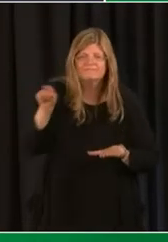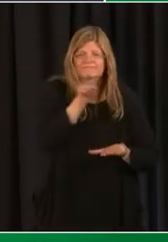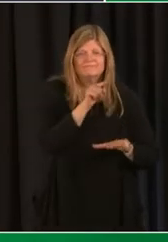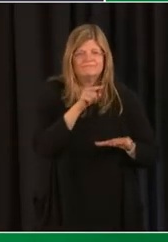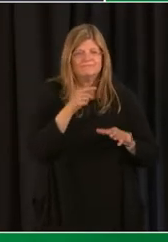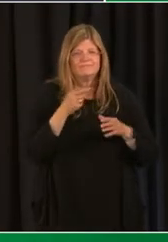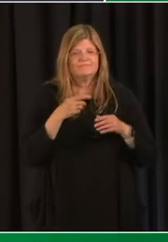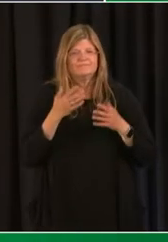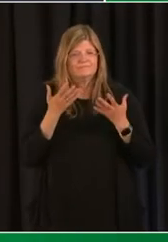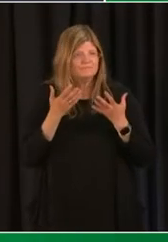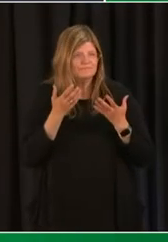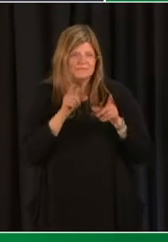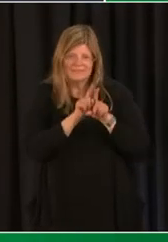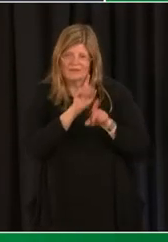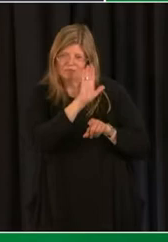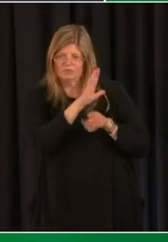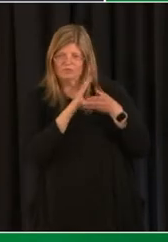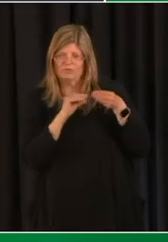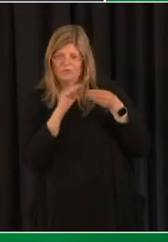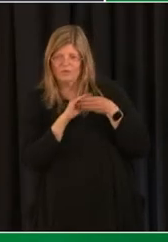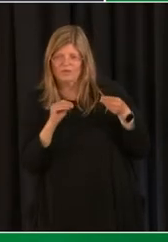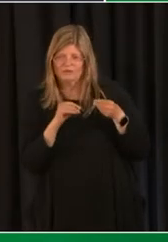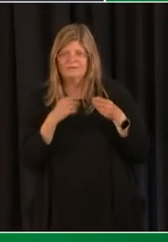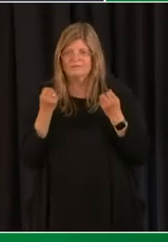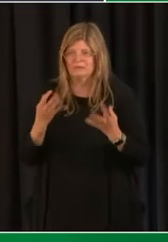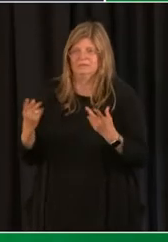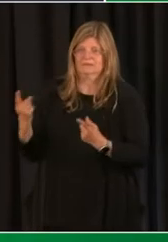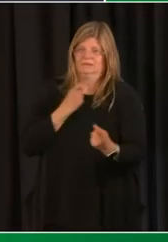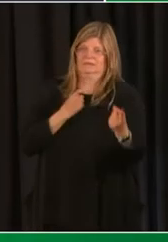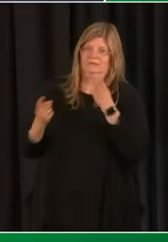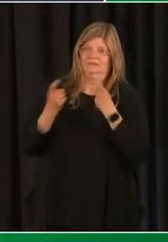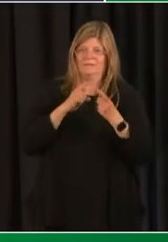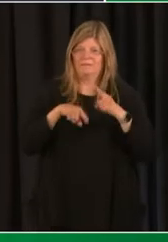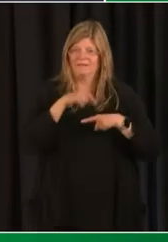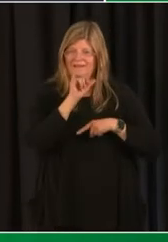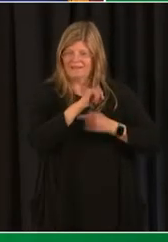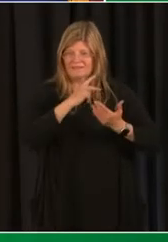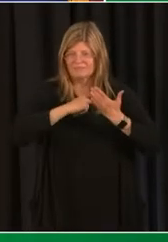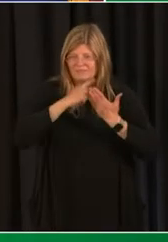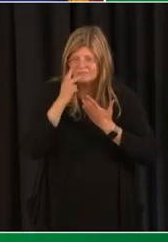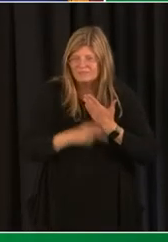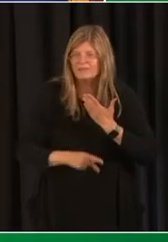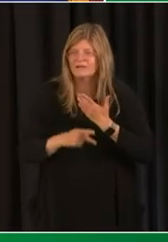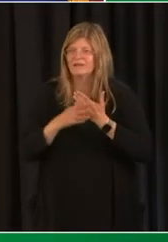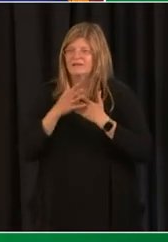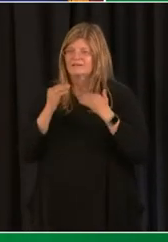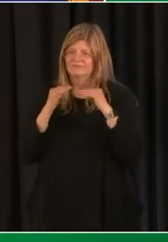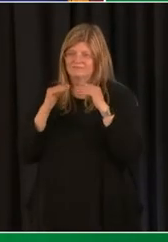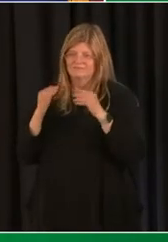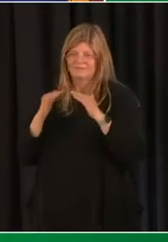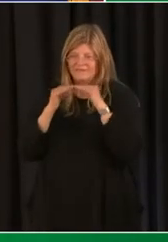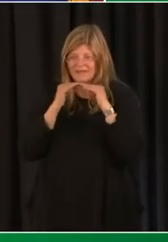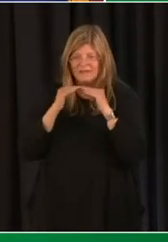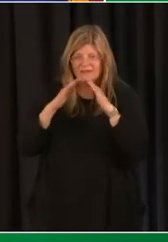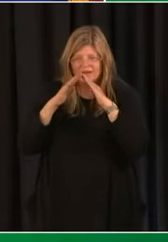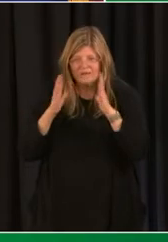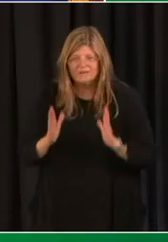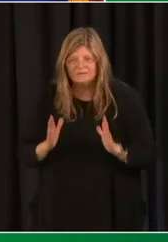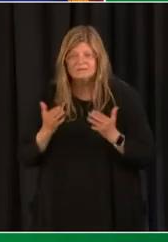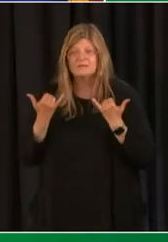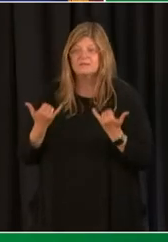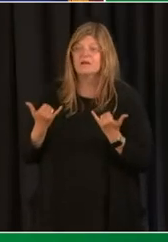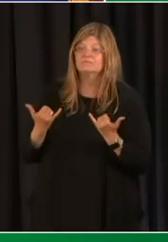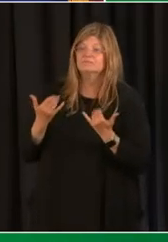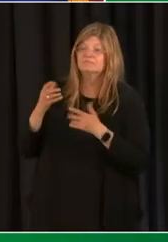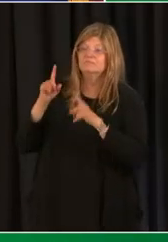questions coming in on social media about the program and about other elements of housing. So why don't we get to those questions?